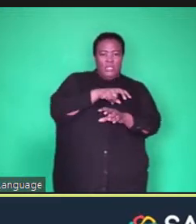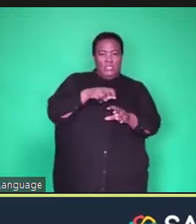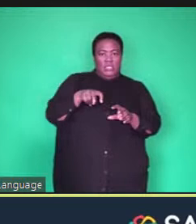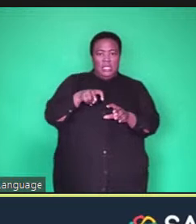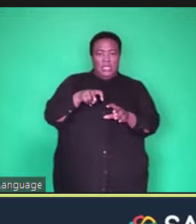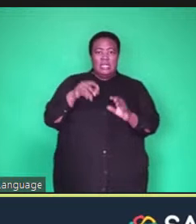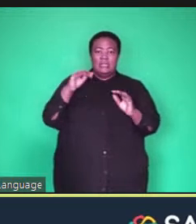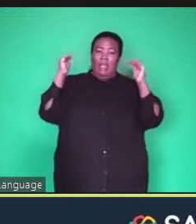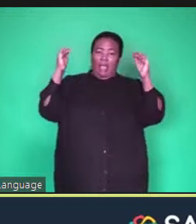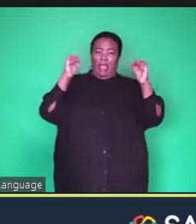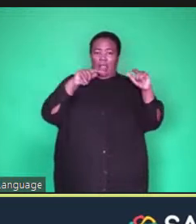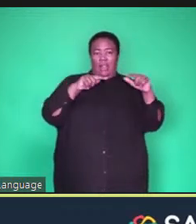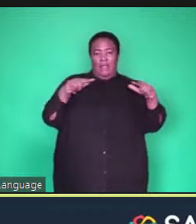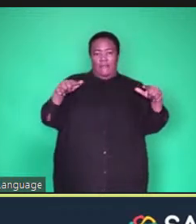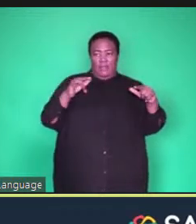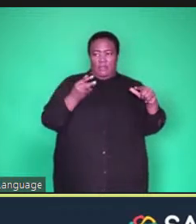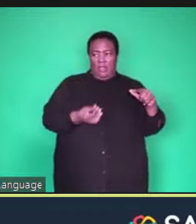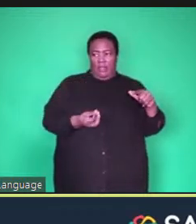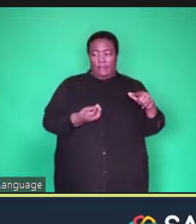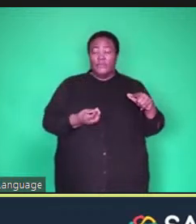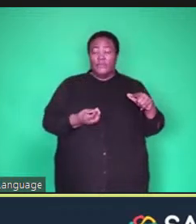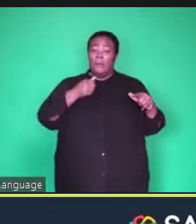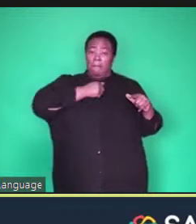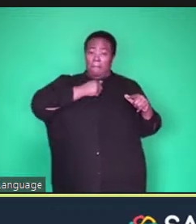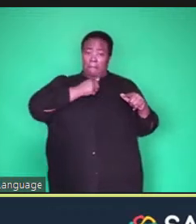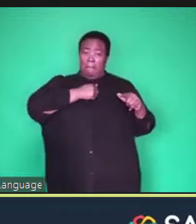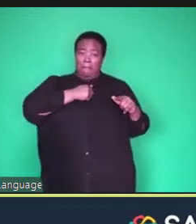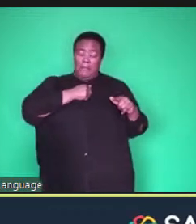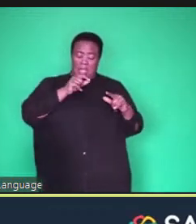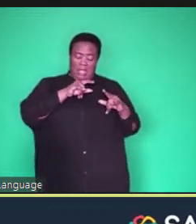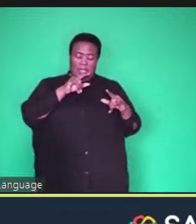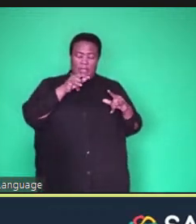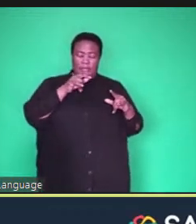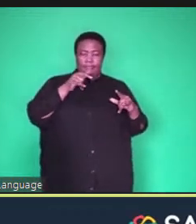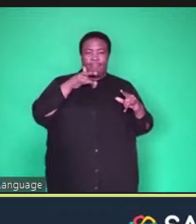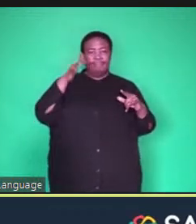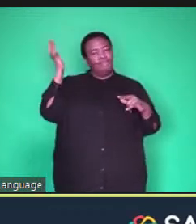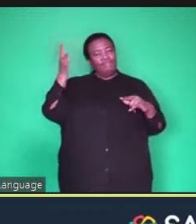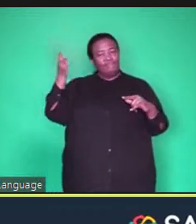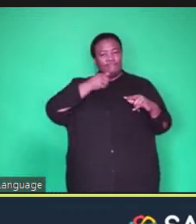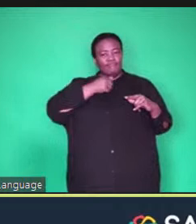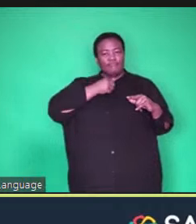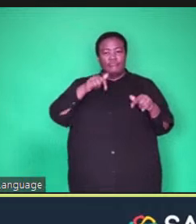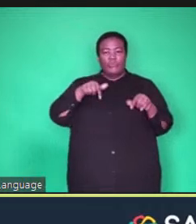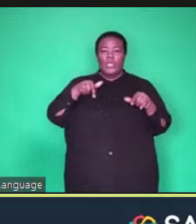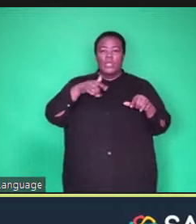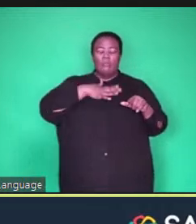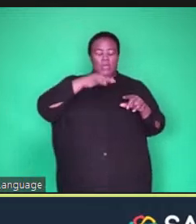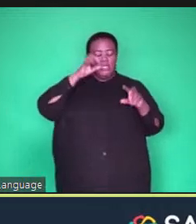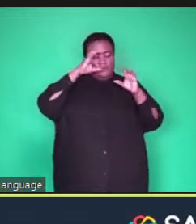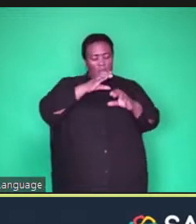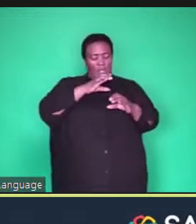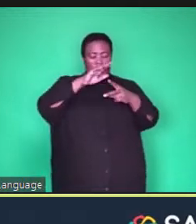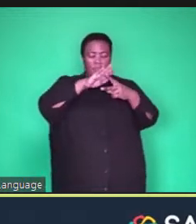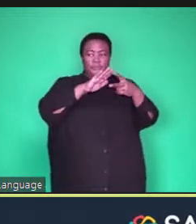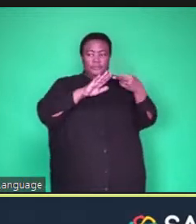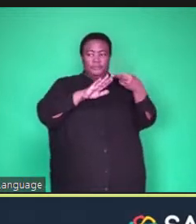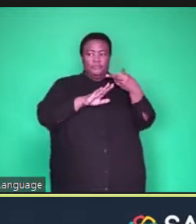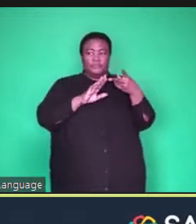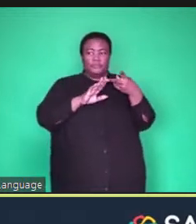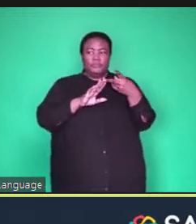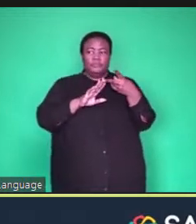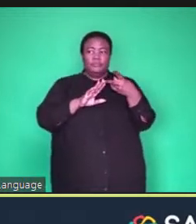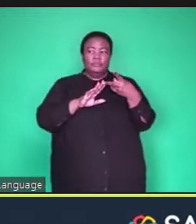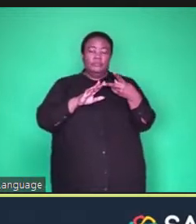narratives. And my main input here today is wanting to have a look at these two narratives. One narrative is a